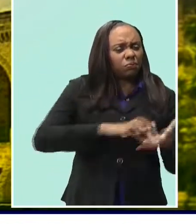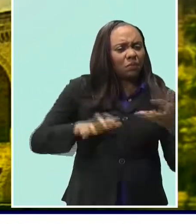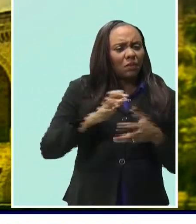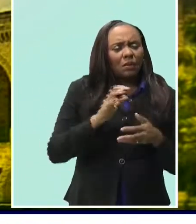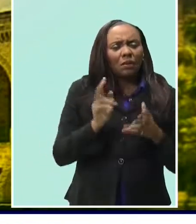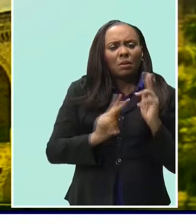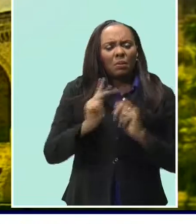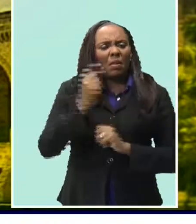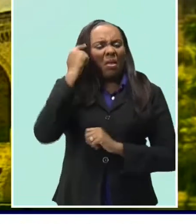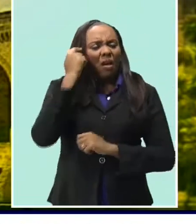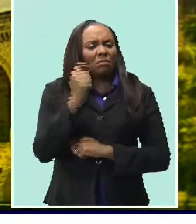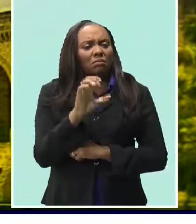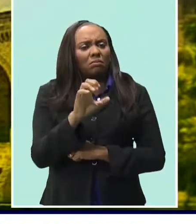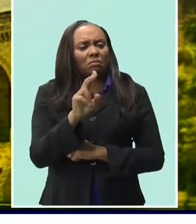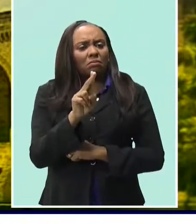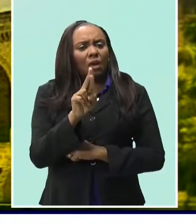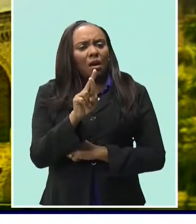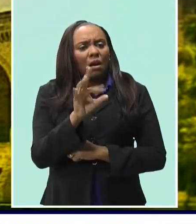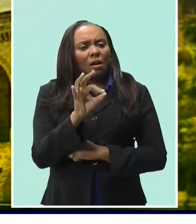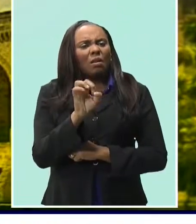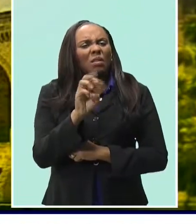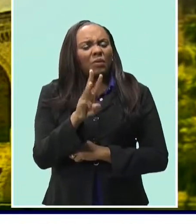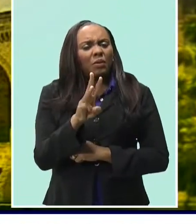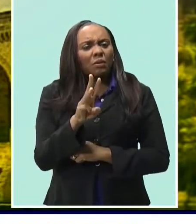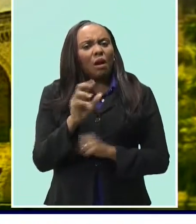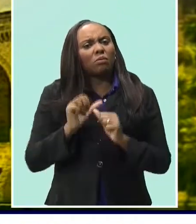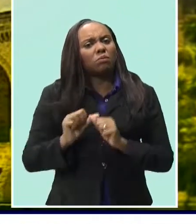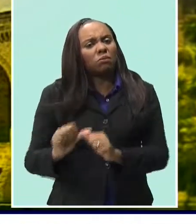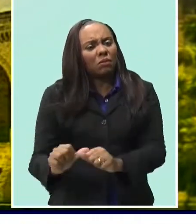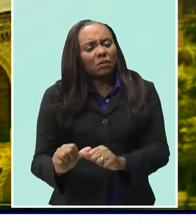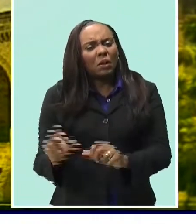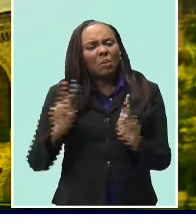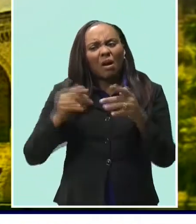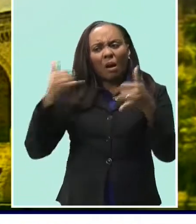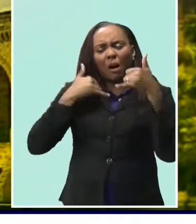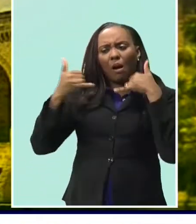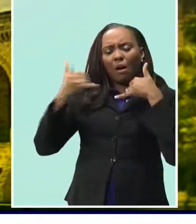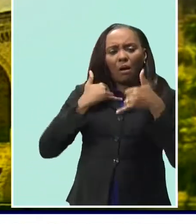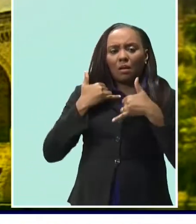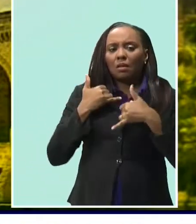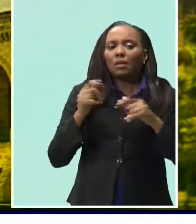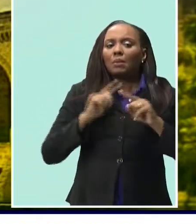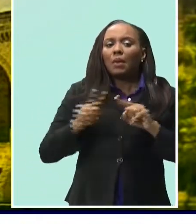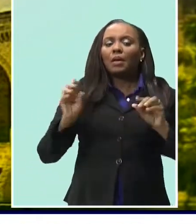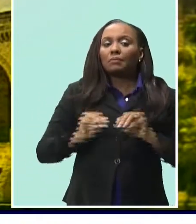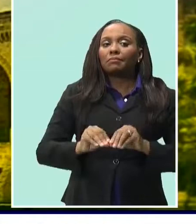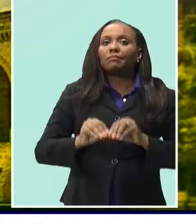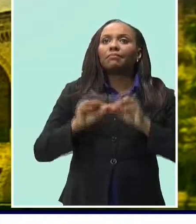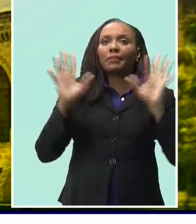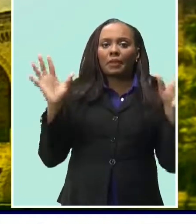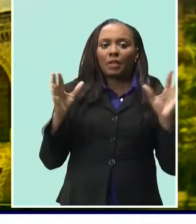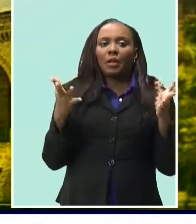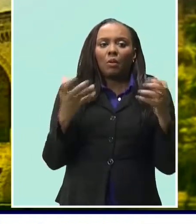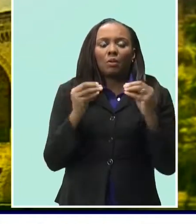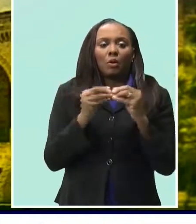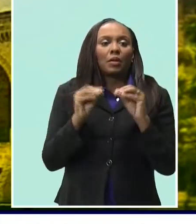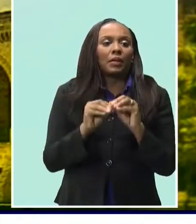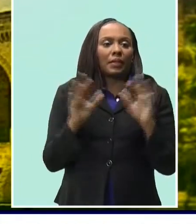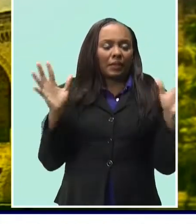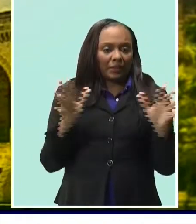fact, quite a few of them called the CBC seeking an explanation. And that clarification has come from Attorney General Dale